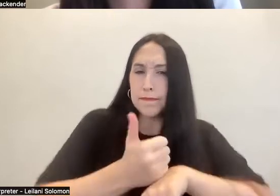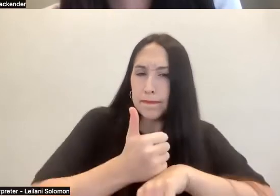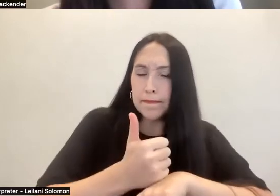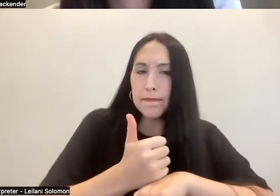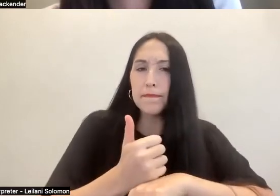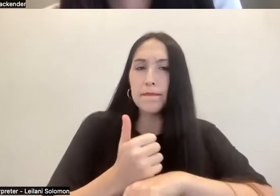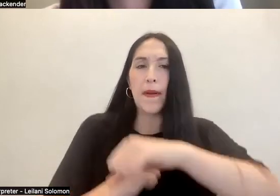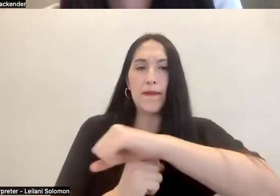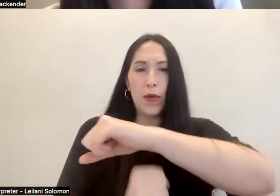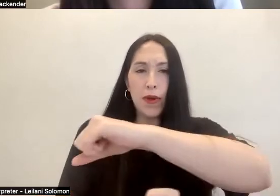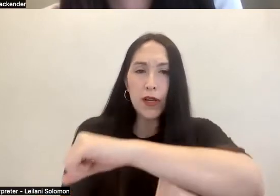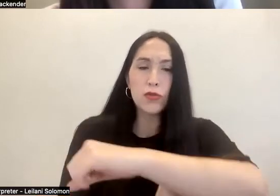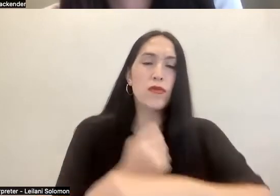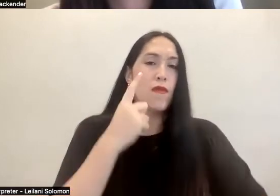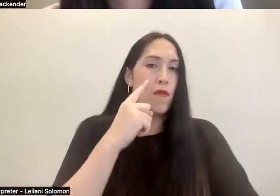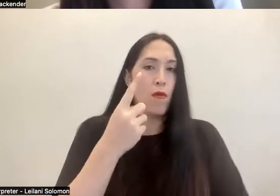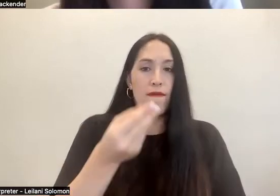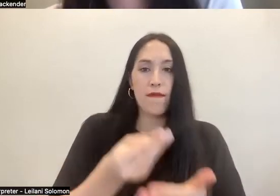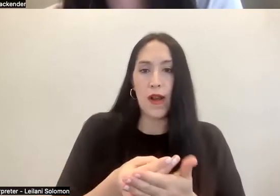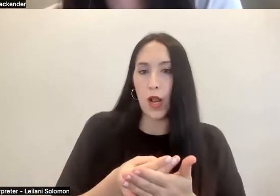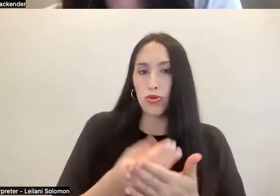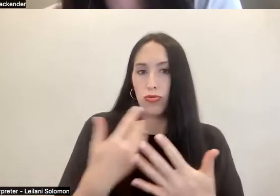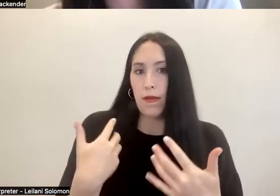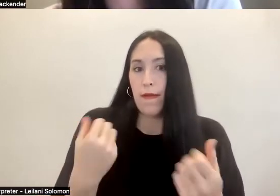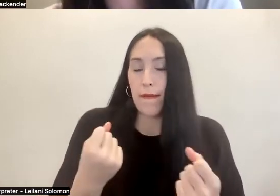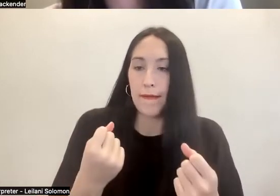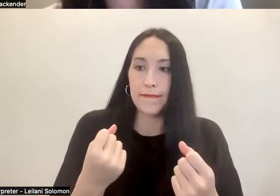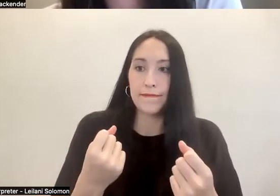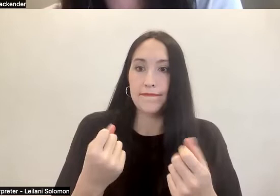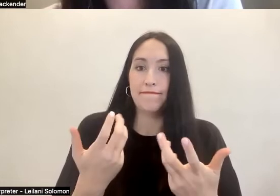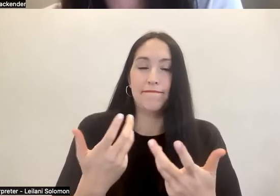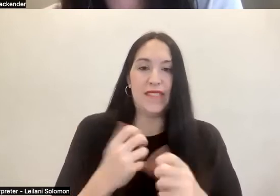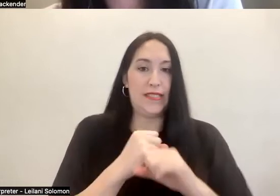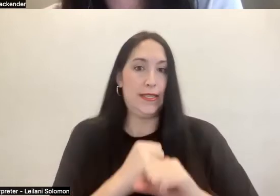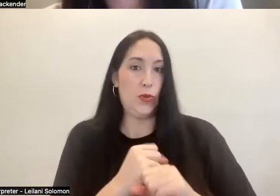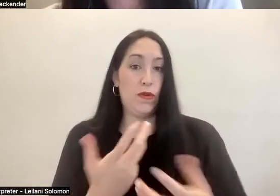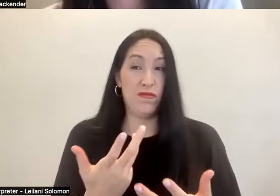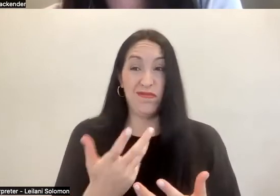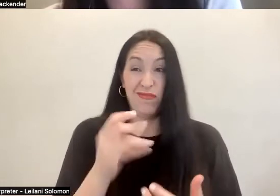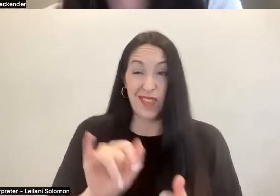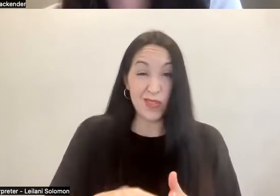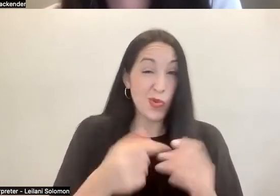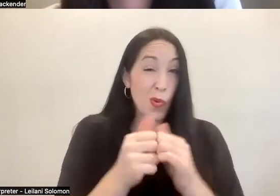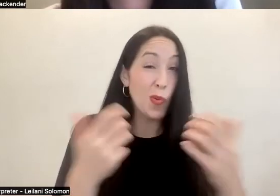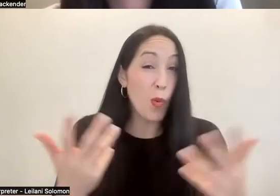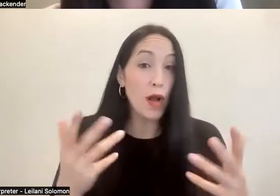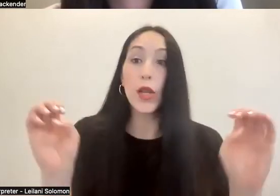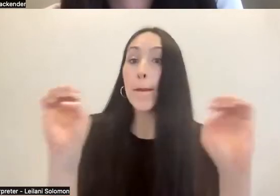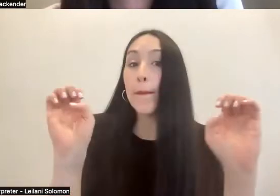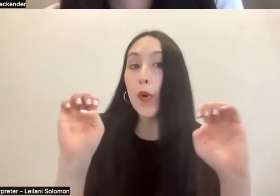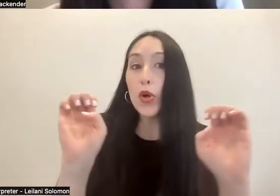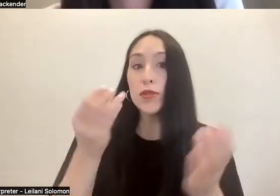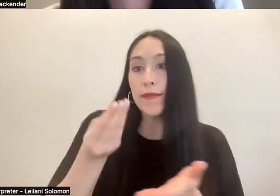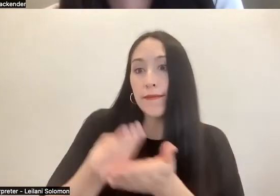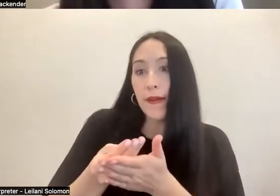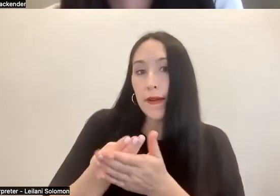financial health, financial security. That begins with an emergency fund or a rainy day fund, if you'd